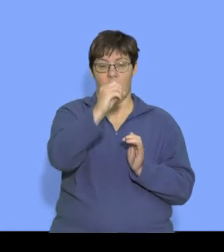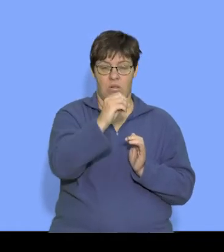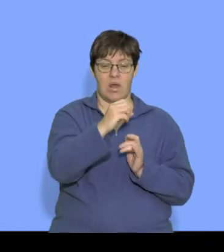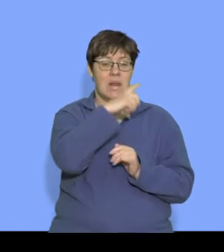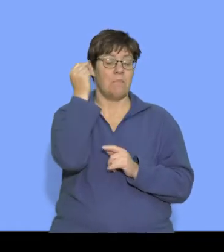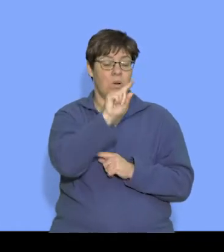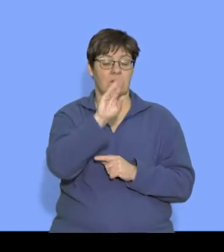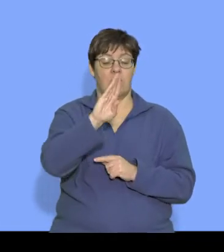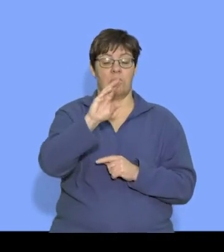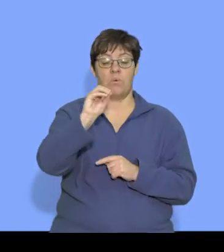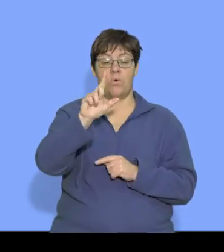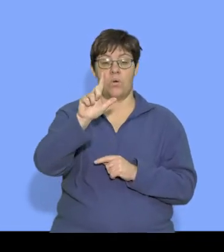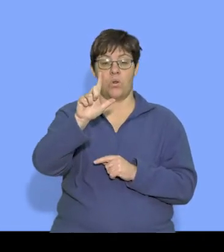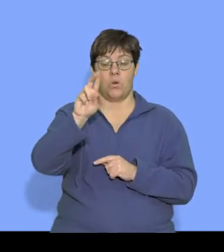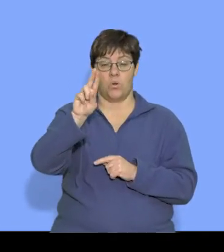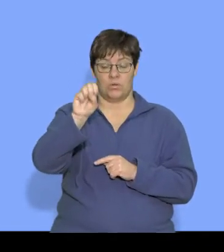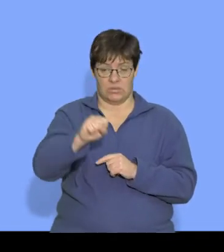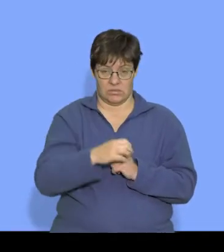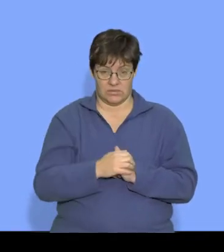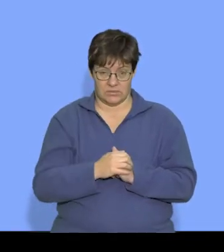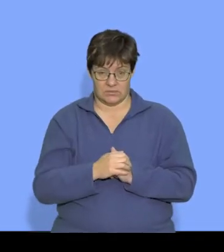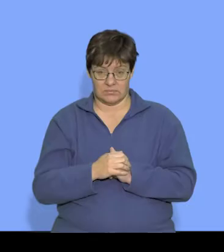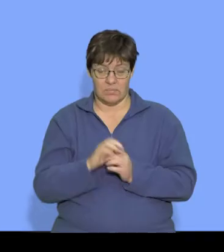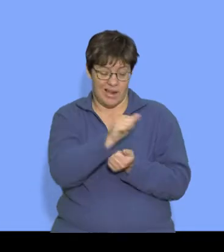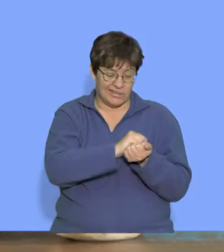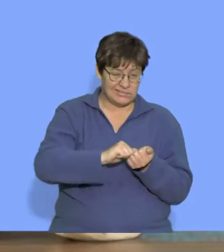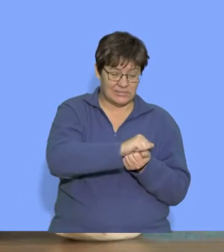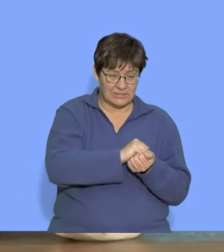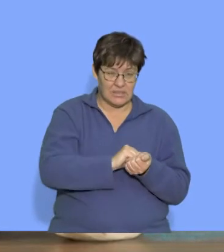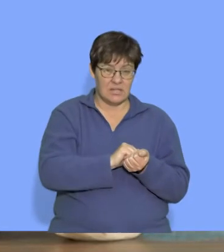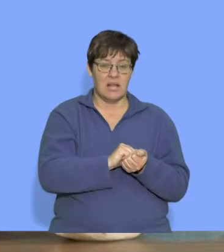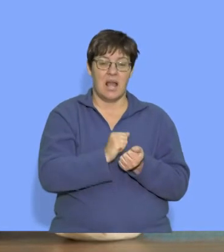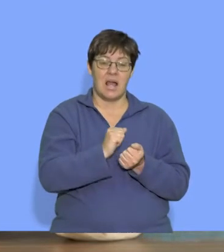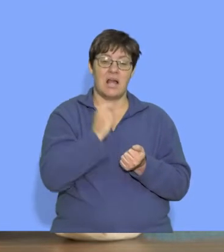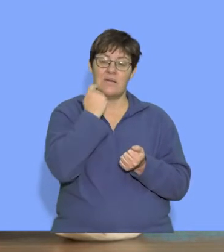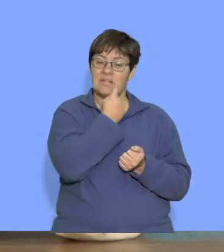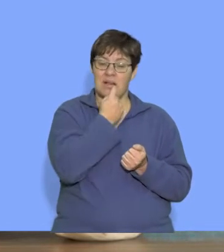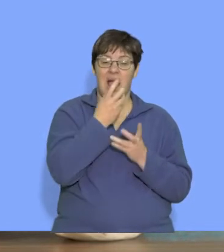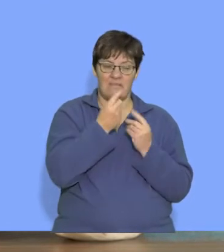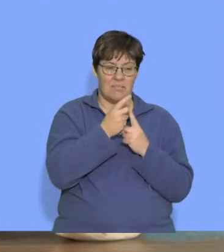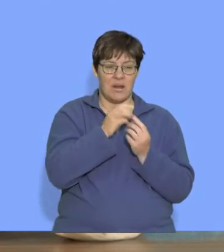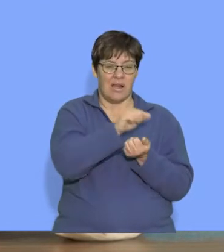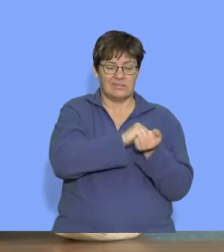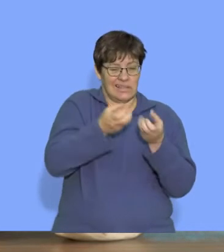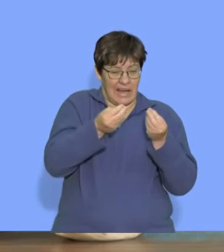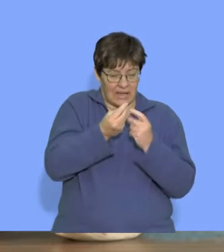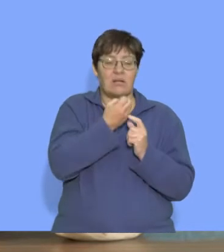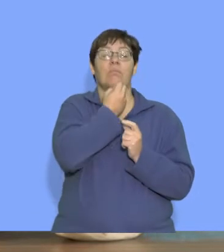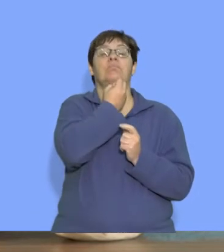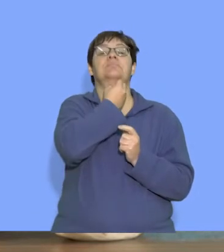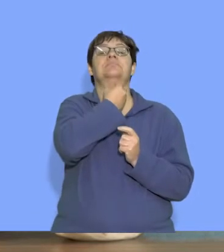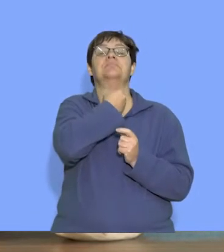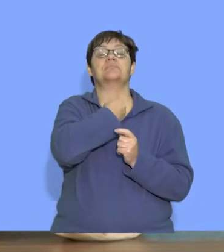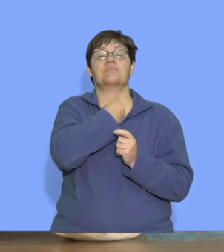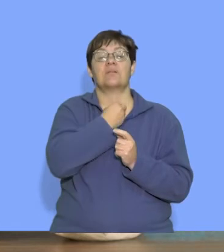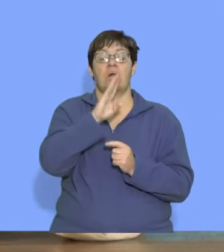as a ball called the bolus. So when we swallow food after it's chewed and it's mixed with saliva, it forms a little ball that